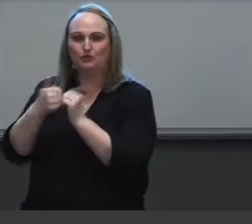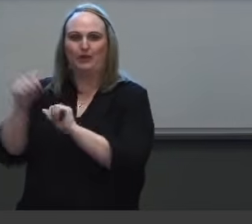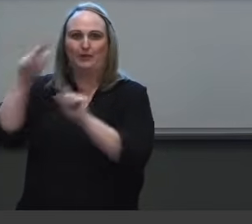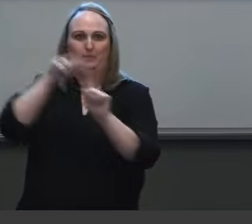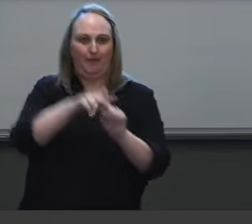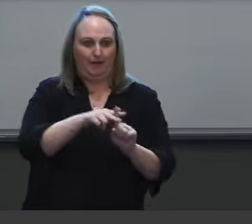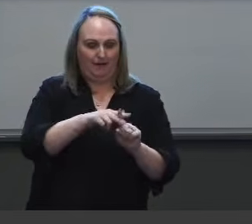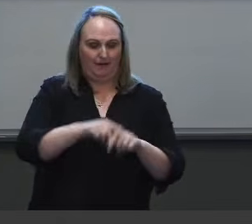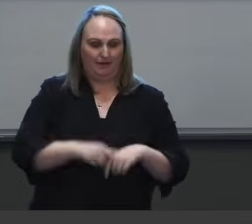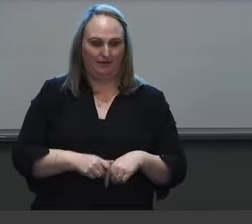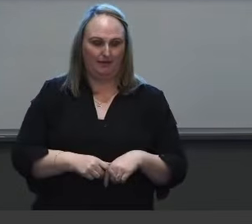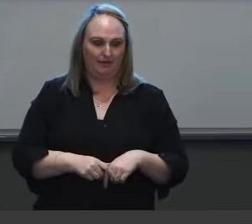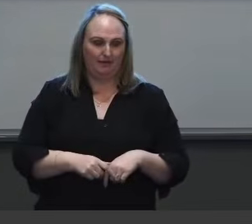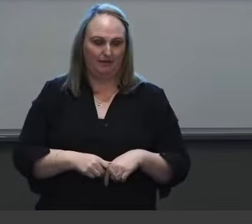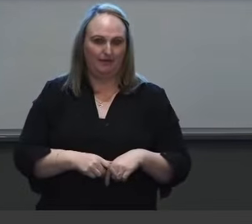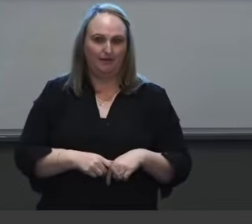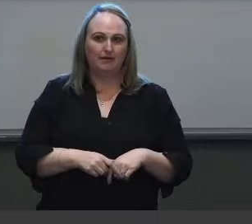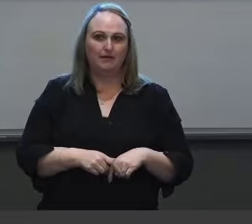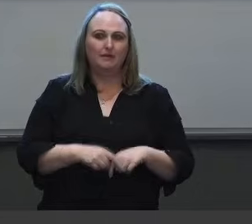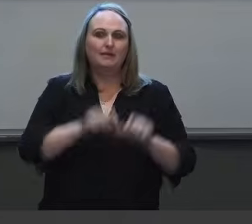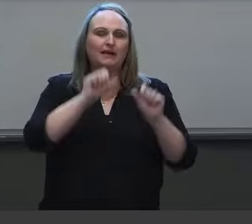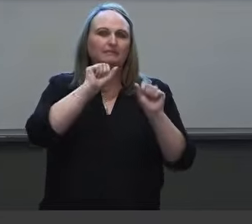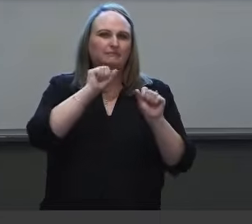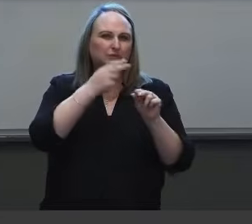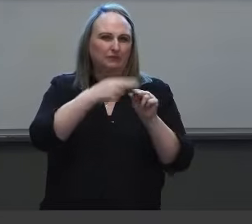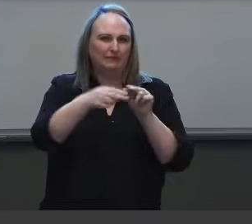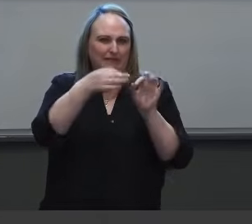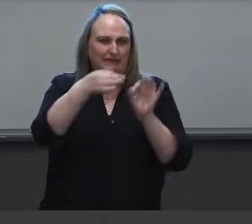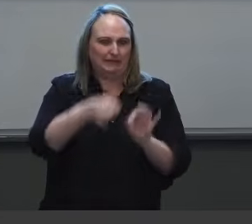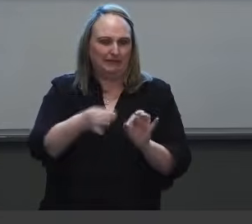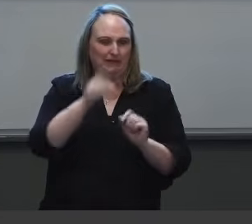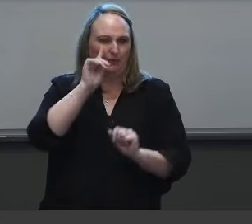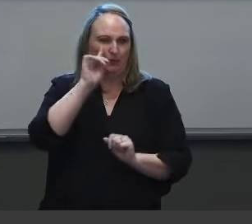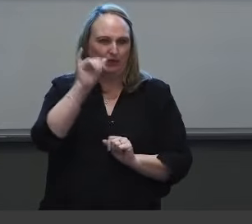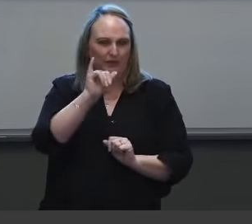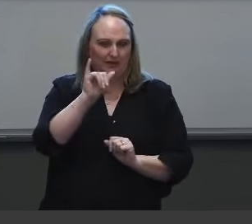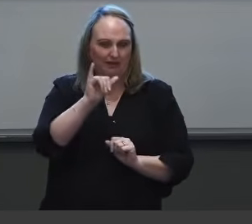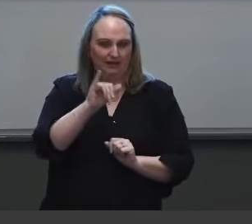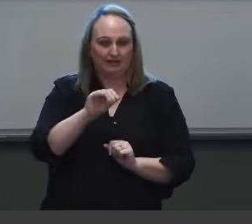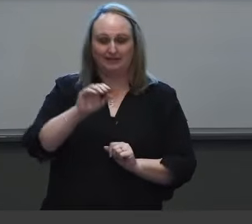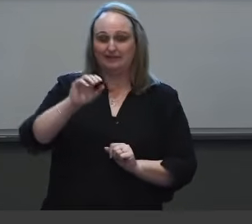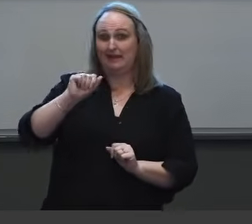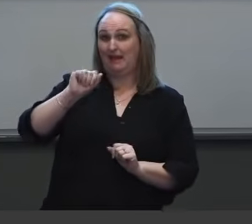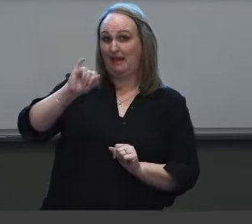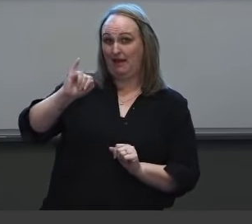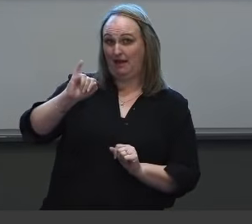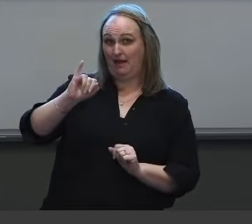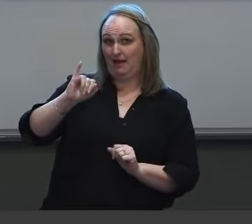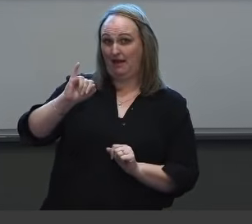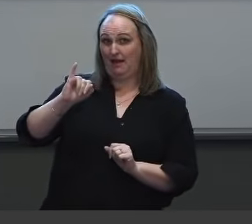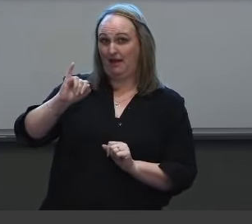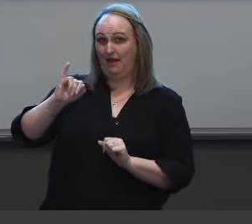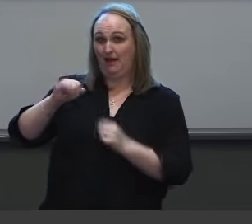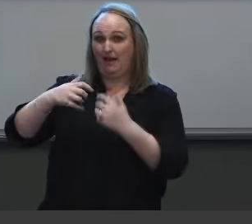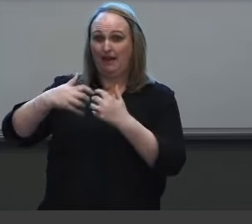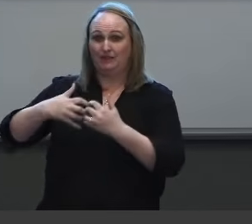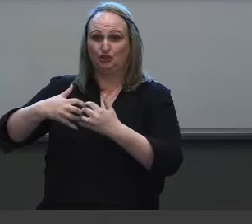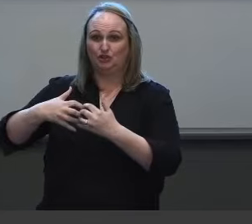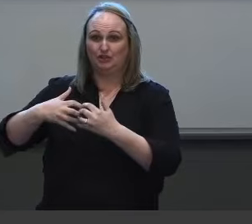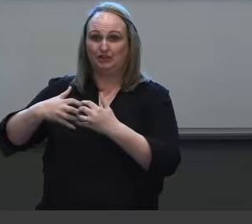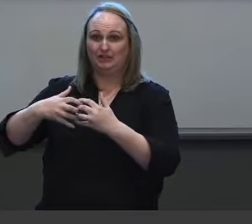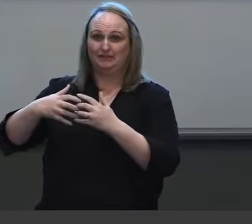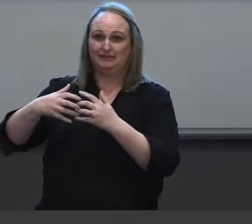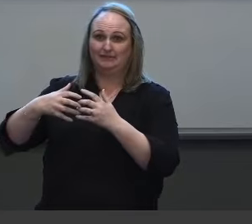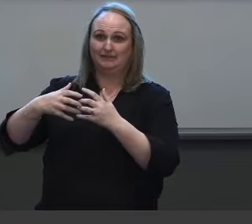to briefly explain for you how it works, the AI engine receives maybe millions